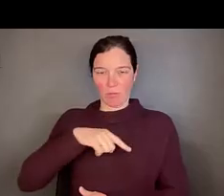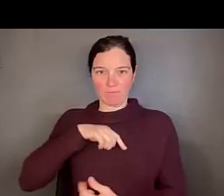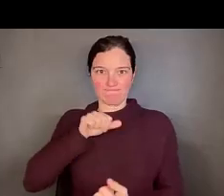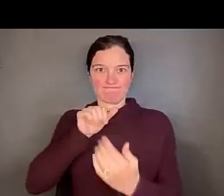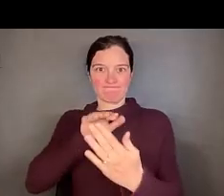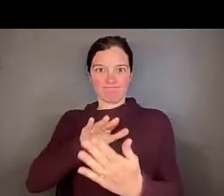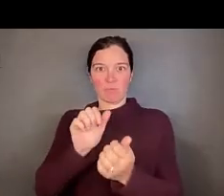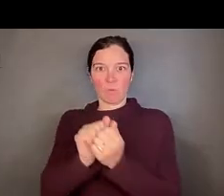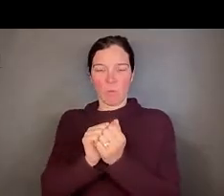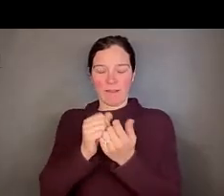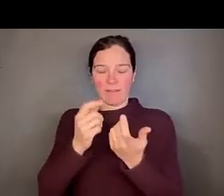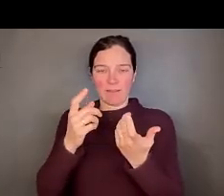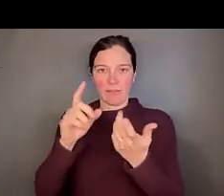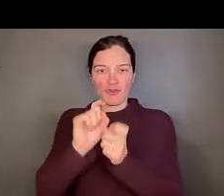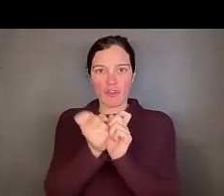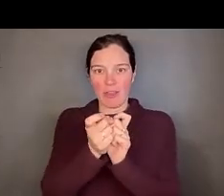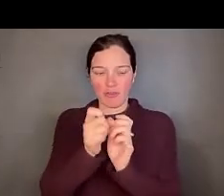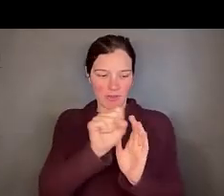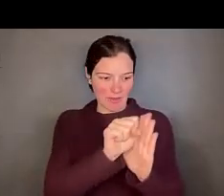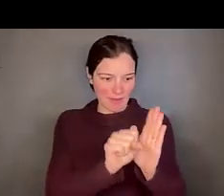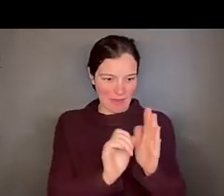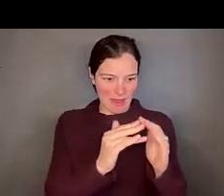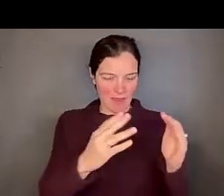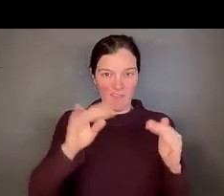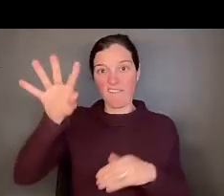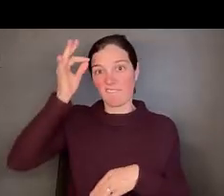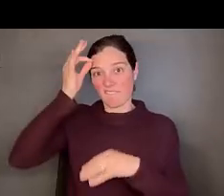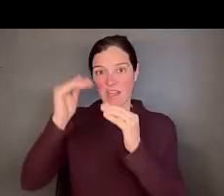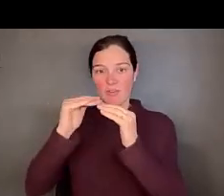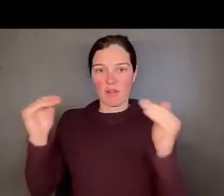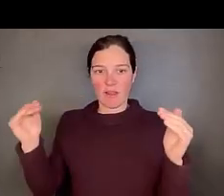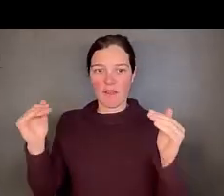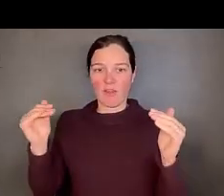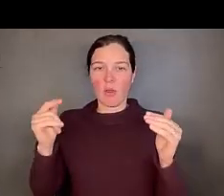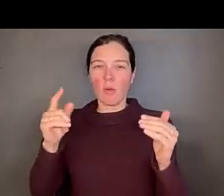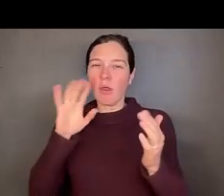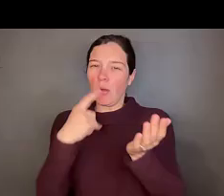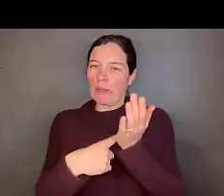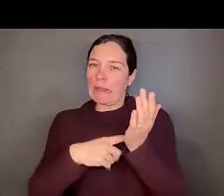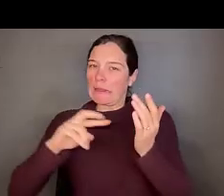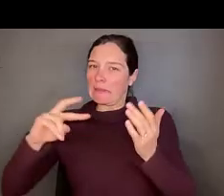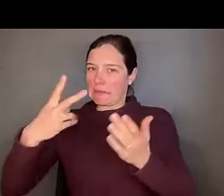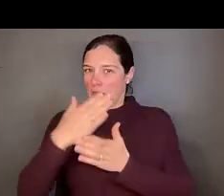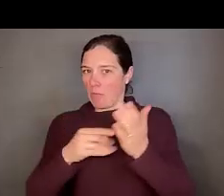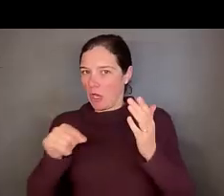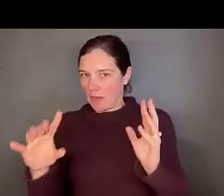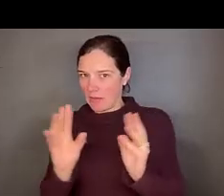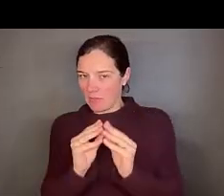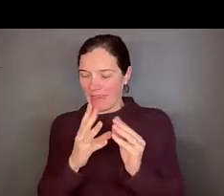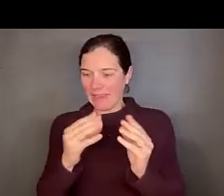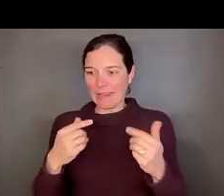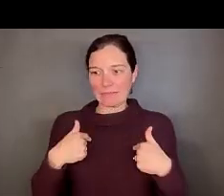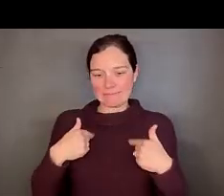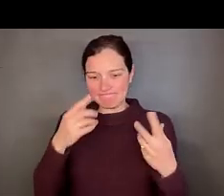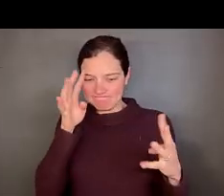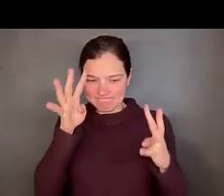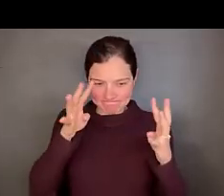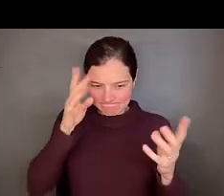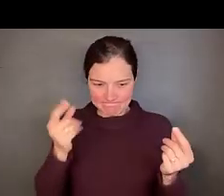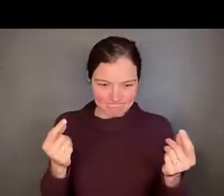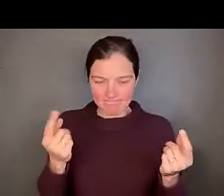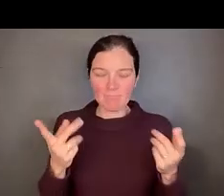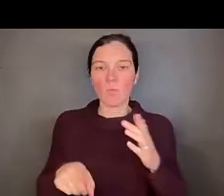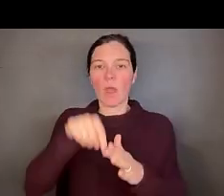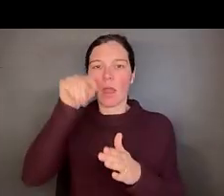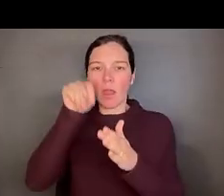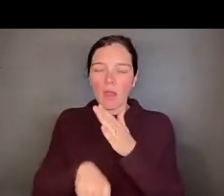with changes at the state and federal level, which we'll get to in the second part of the meeting. And innovatively, what we've done is we took a deep